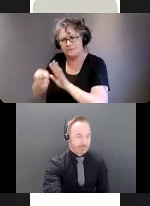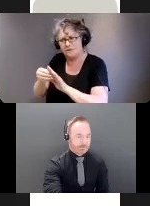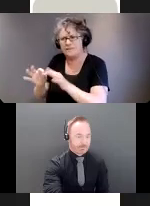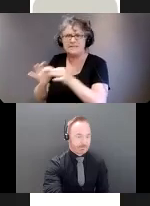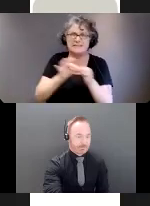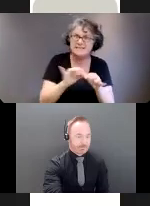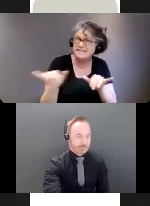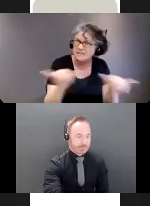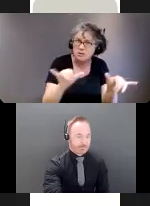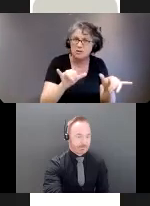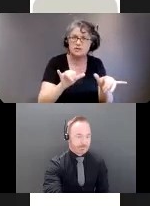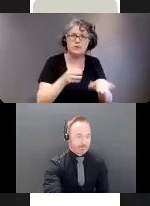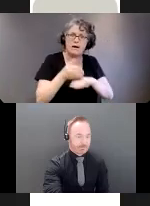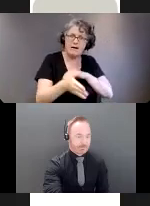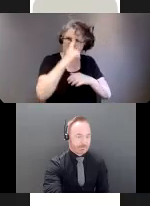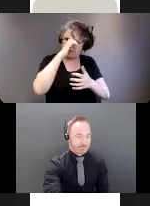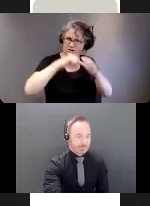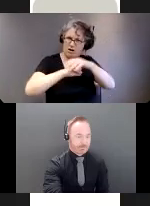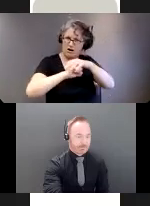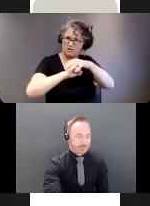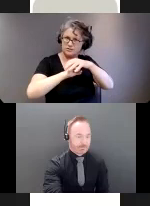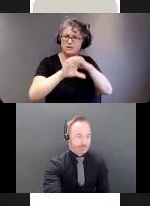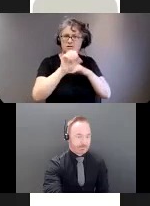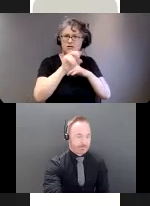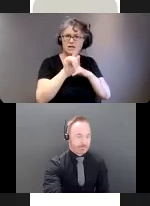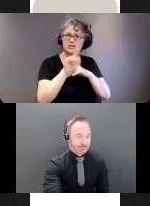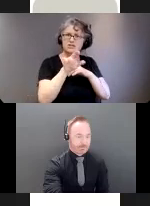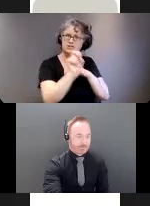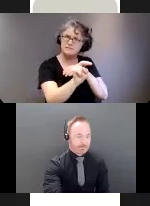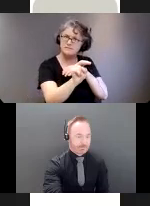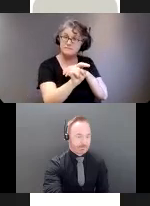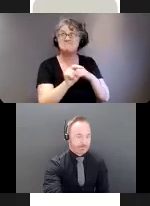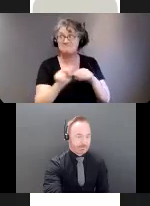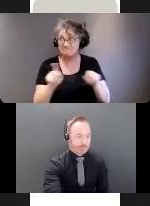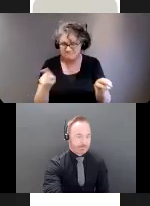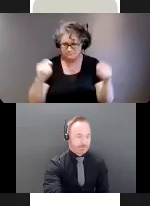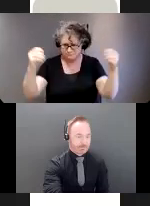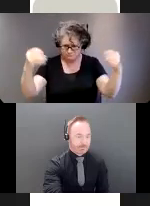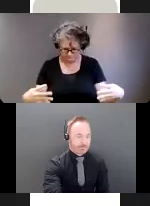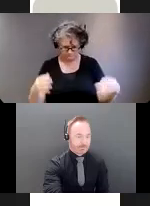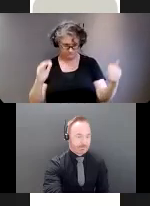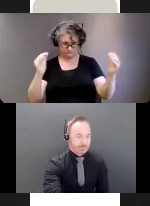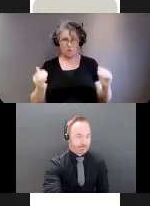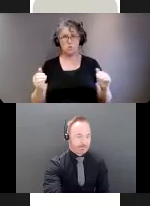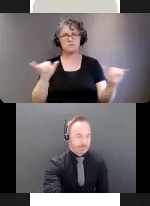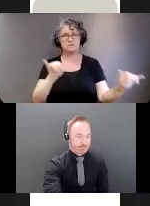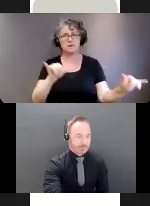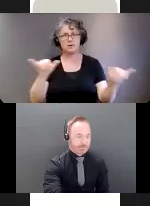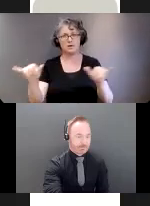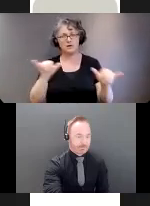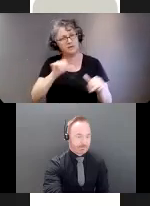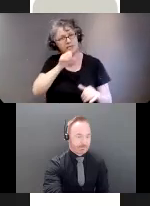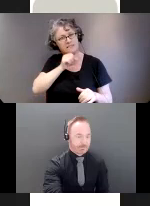we can see sometimes there is a invisibility of the symptoms because of